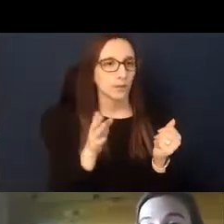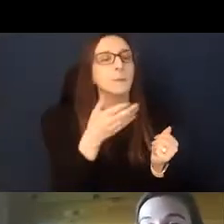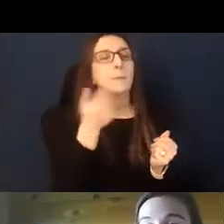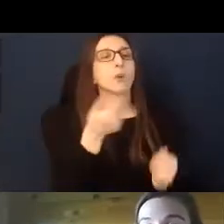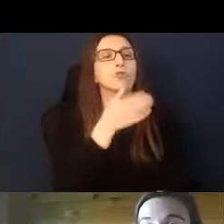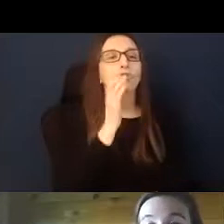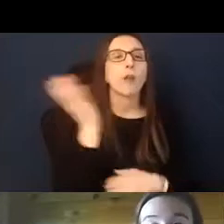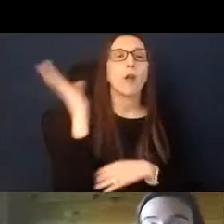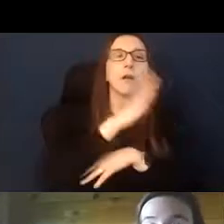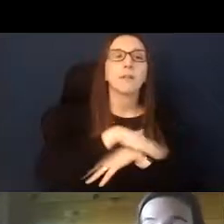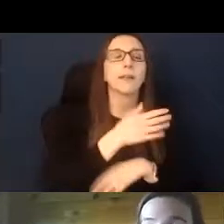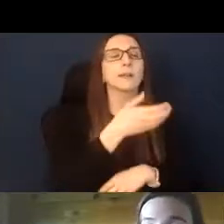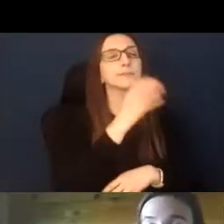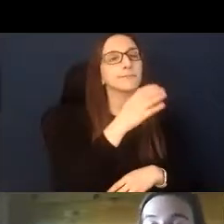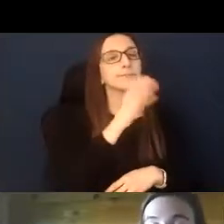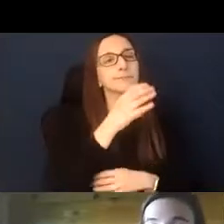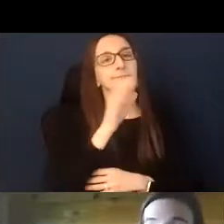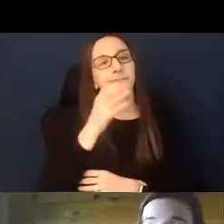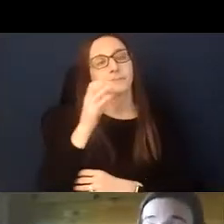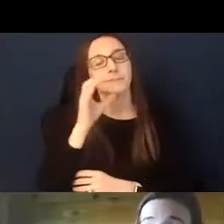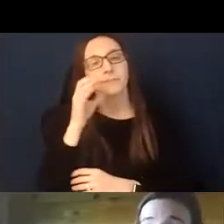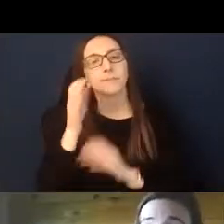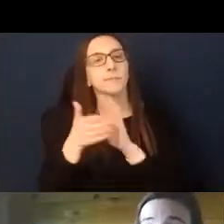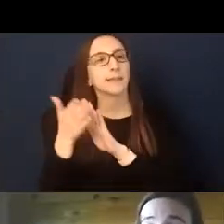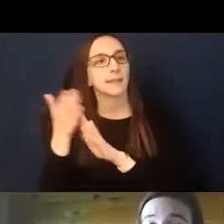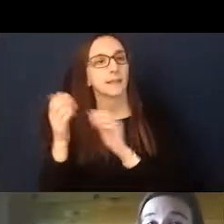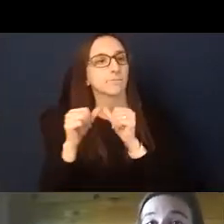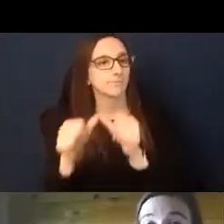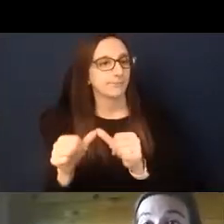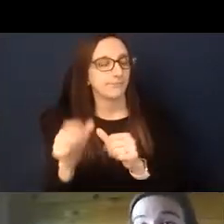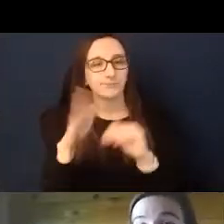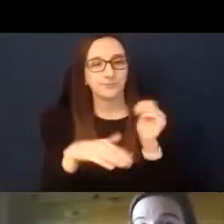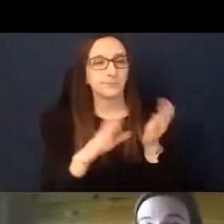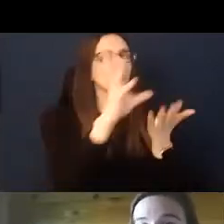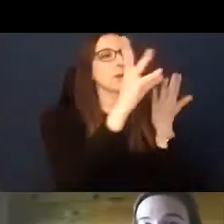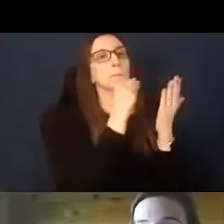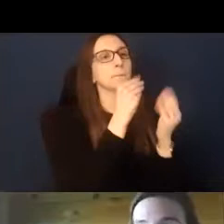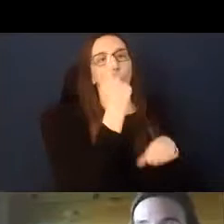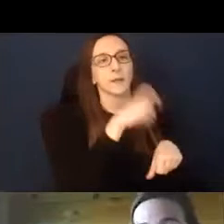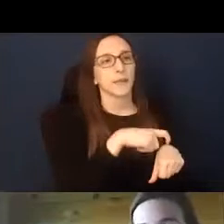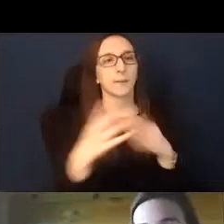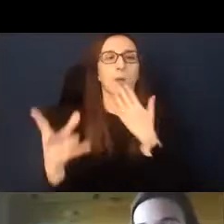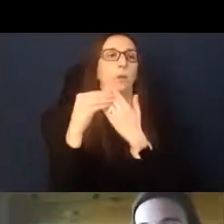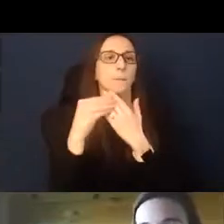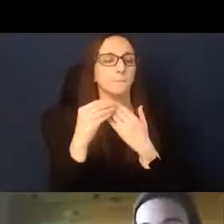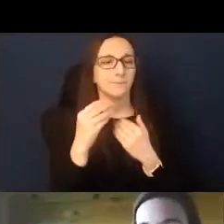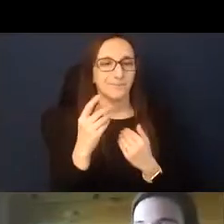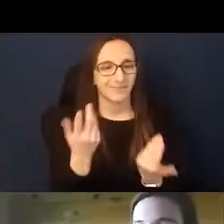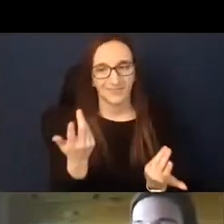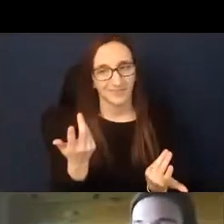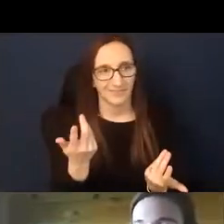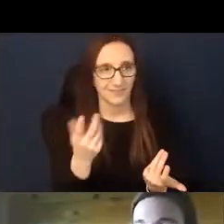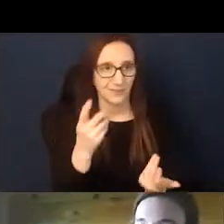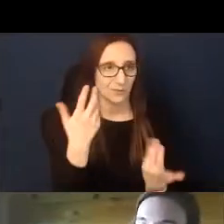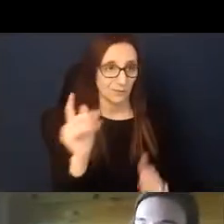it's better to drink a little bit throughout the whole day long and maintain hydration than to drink it all at once to compensate, because you're not going to do anything. You're just